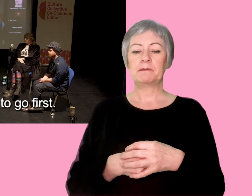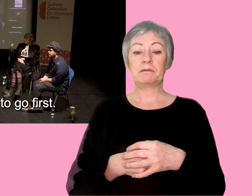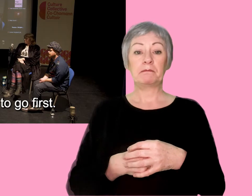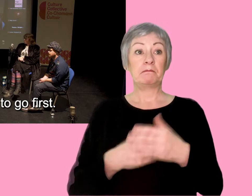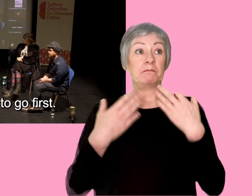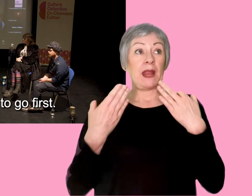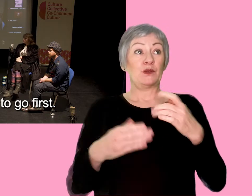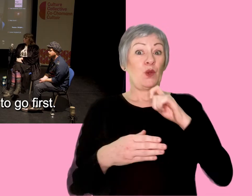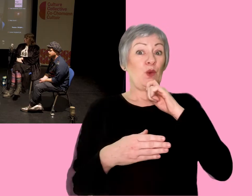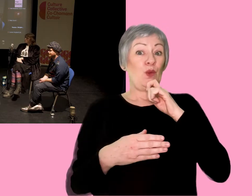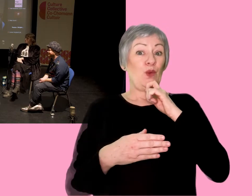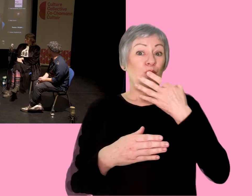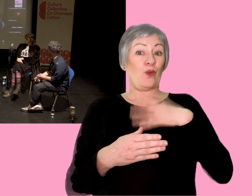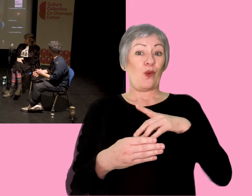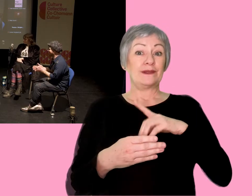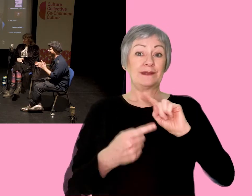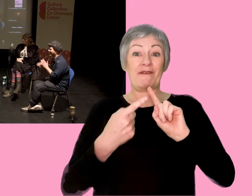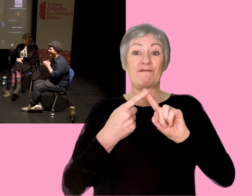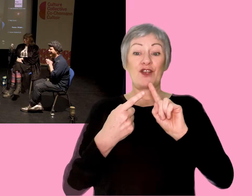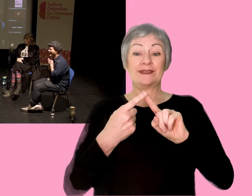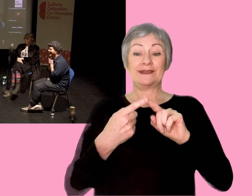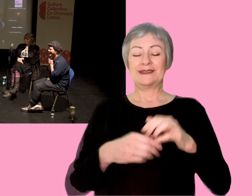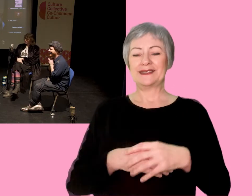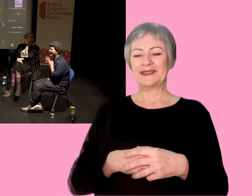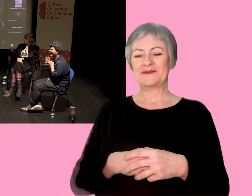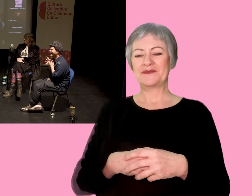who wants to go first.